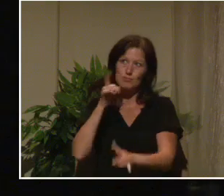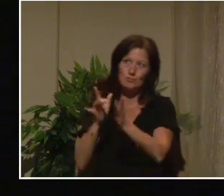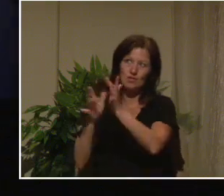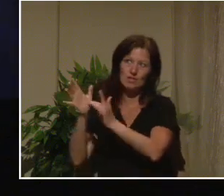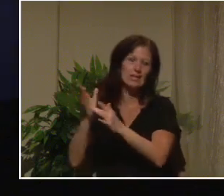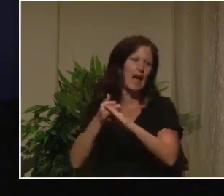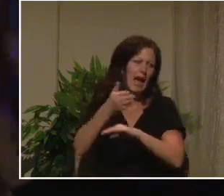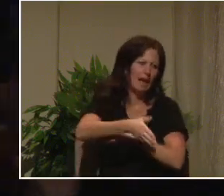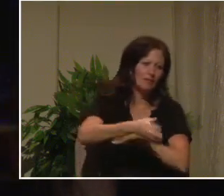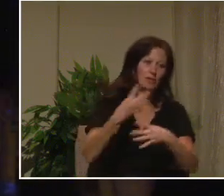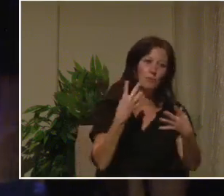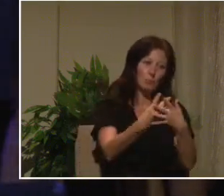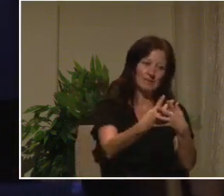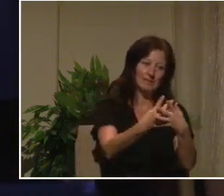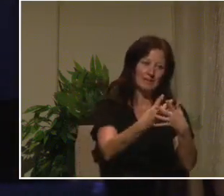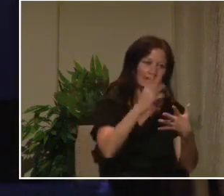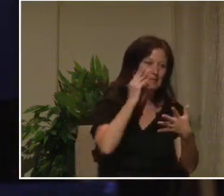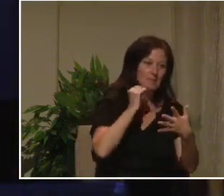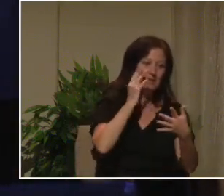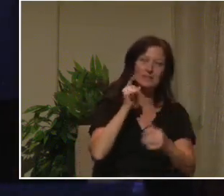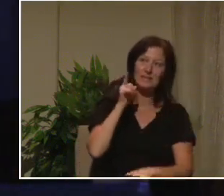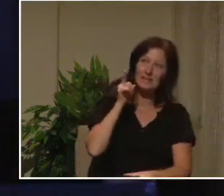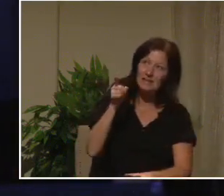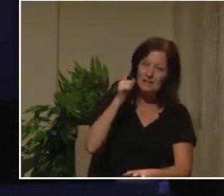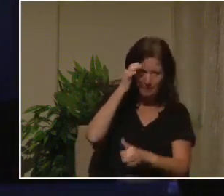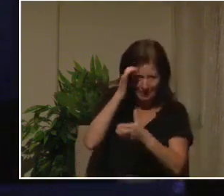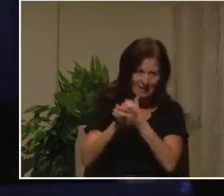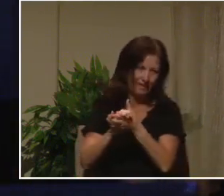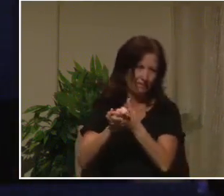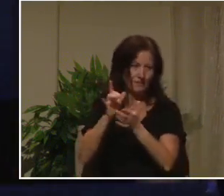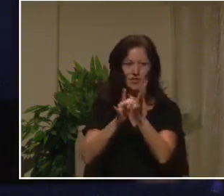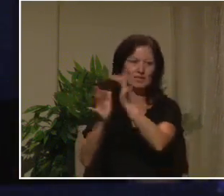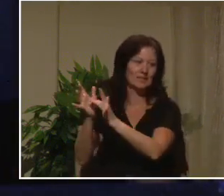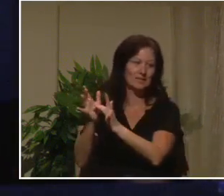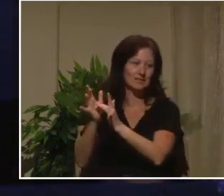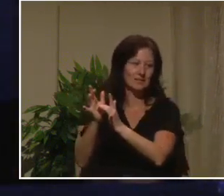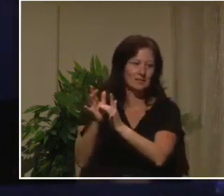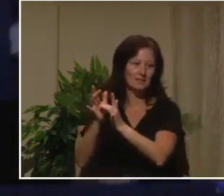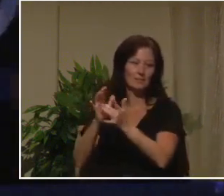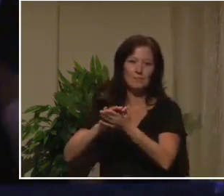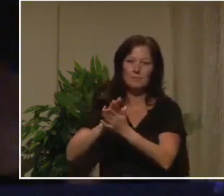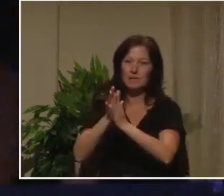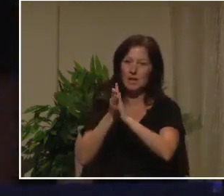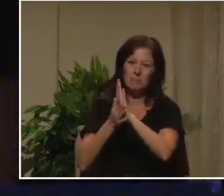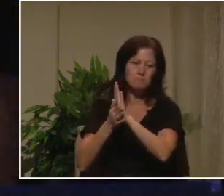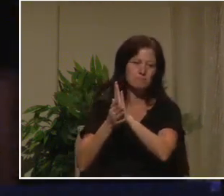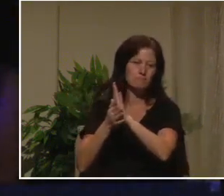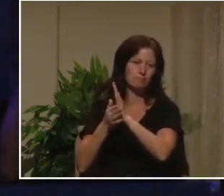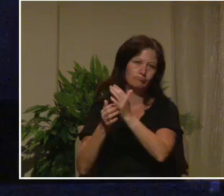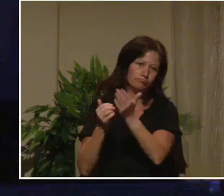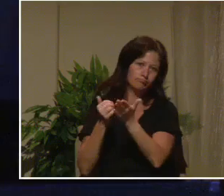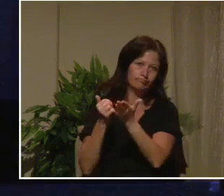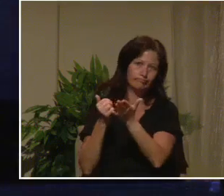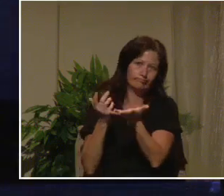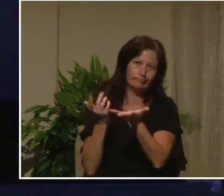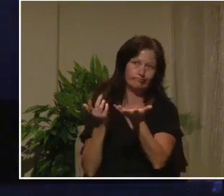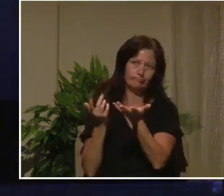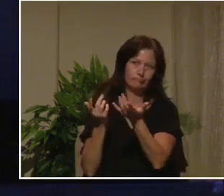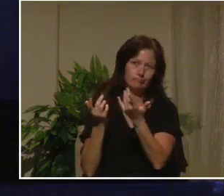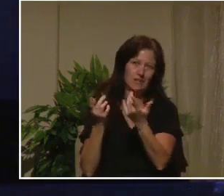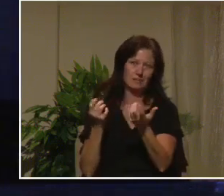but he came to Jesus, and he became a fireball for Jesus. But after 3 years,